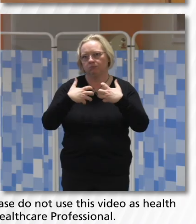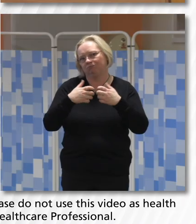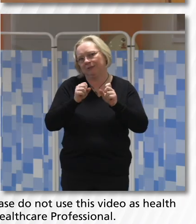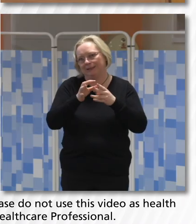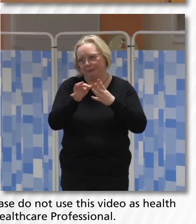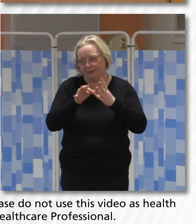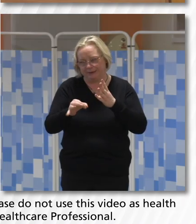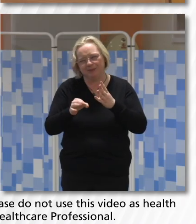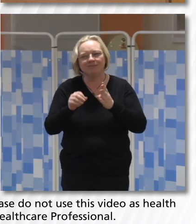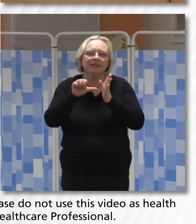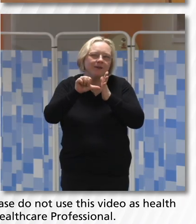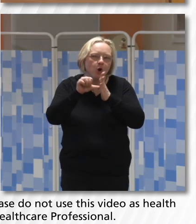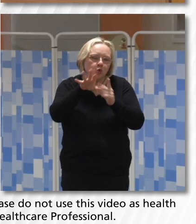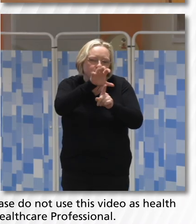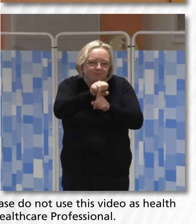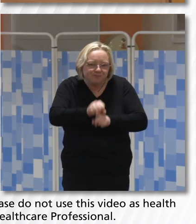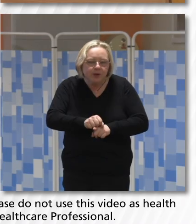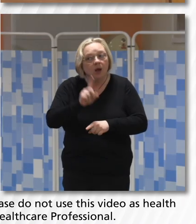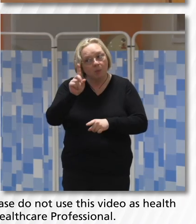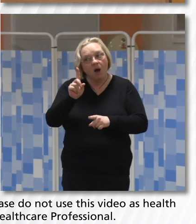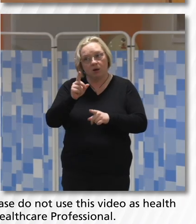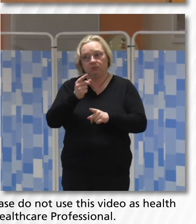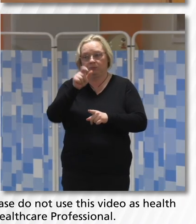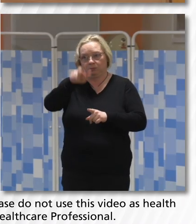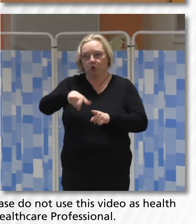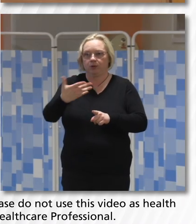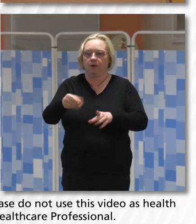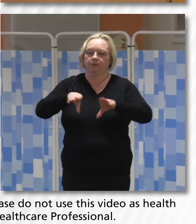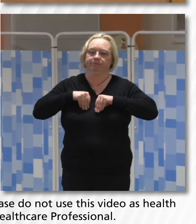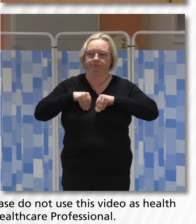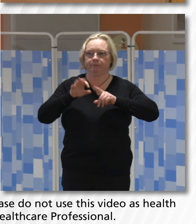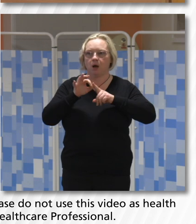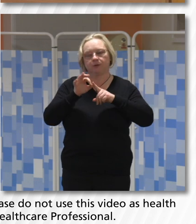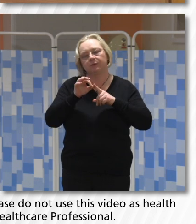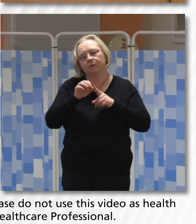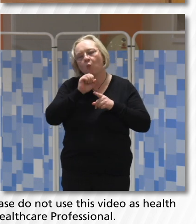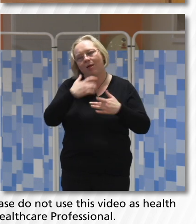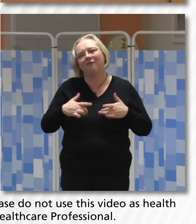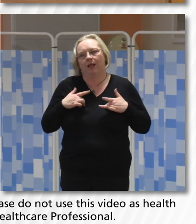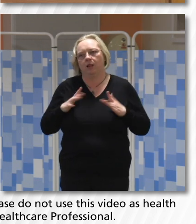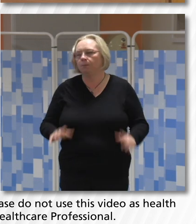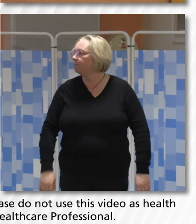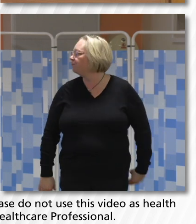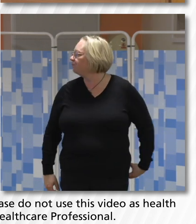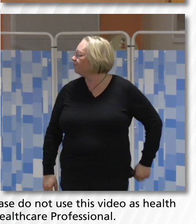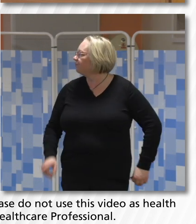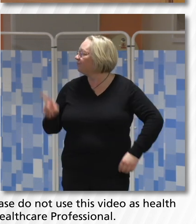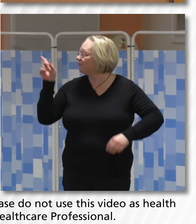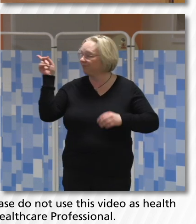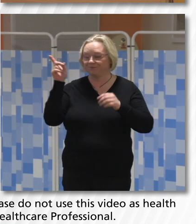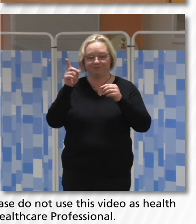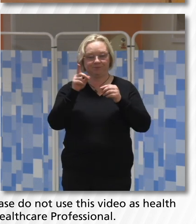but the person with Parkinson's feels them. And this cartoon was drawn by somebody who was 45 when he